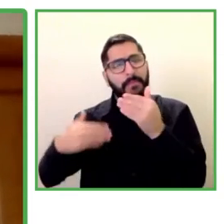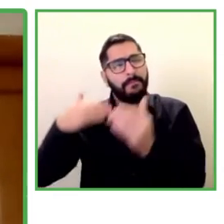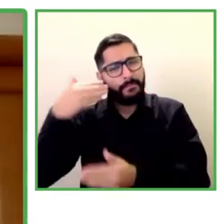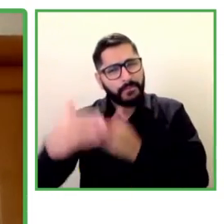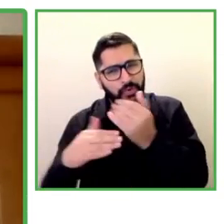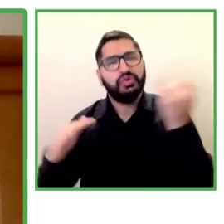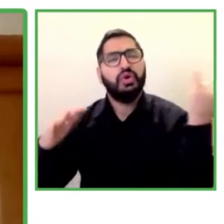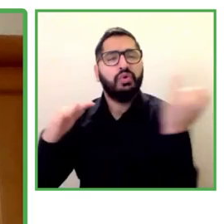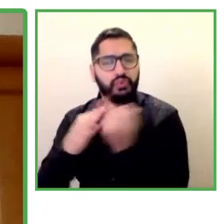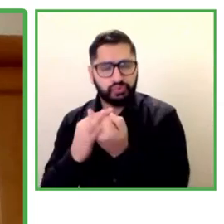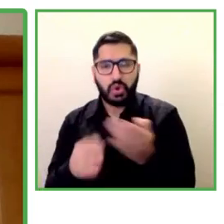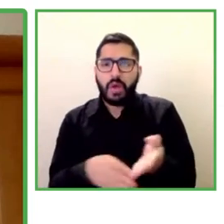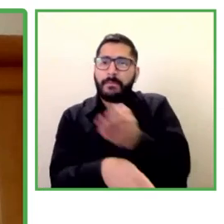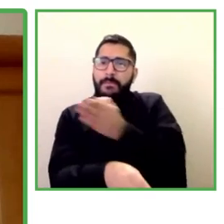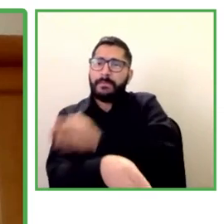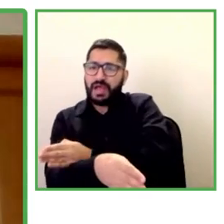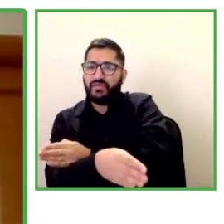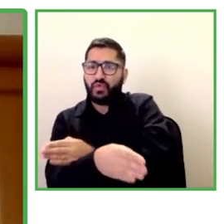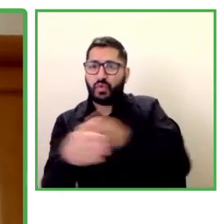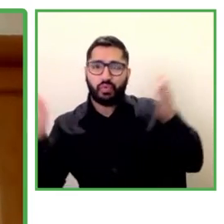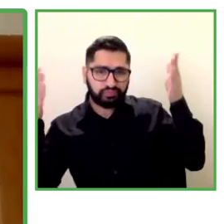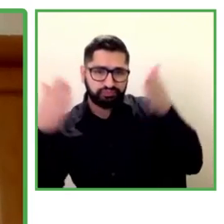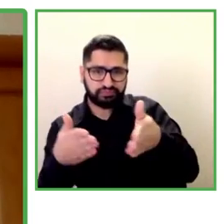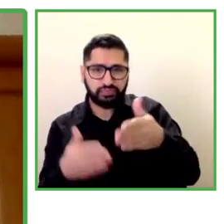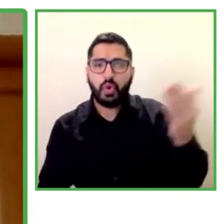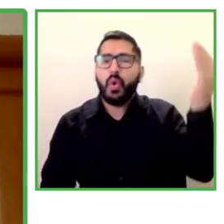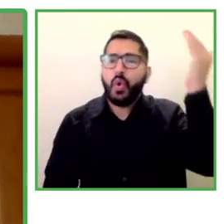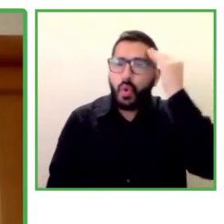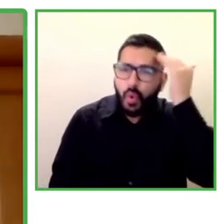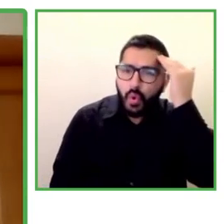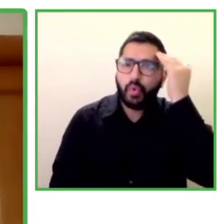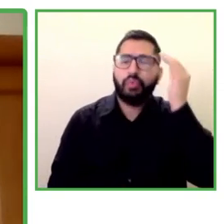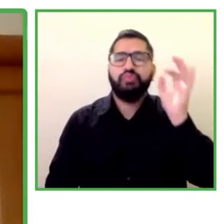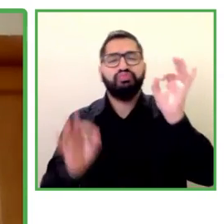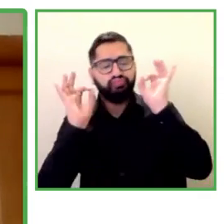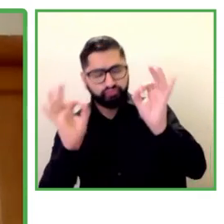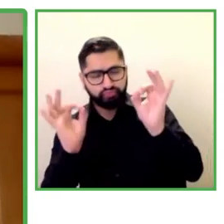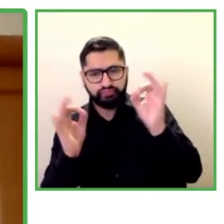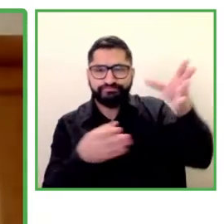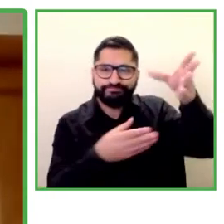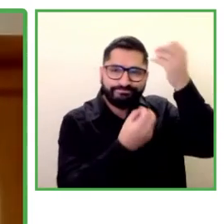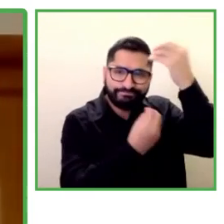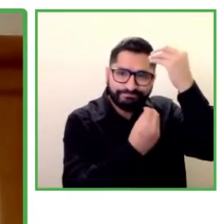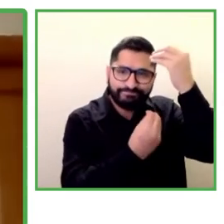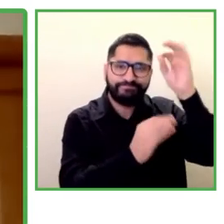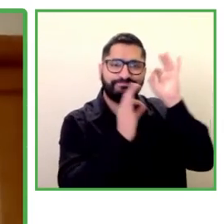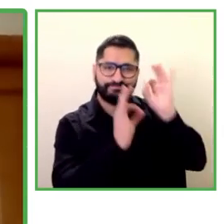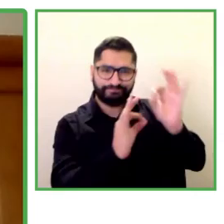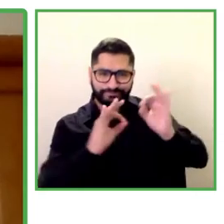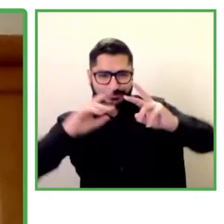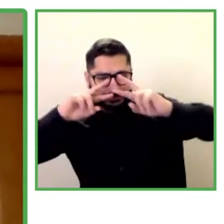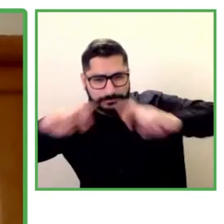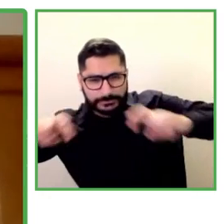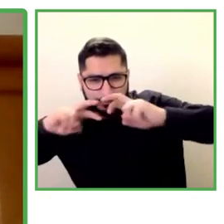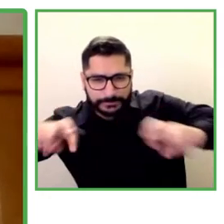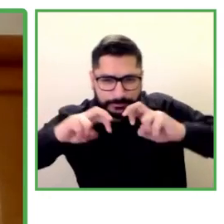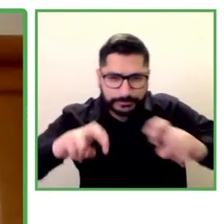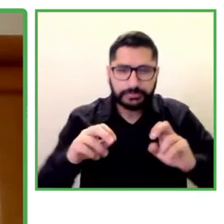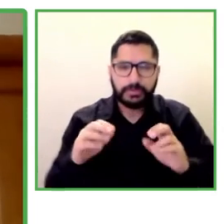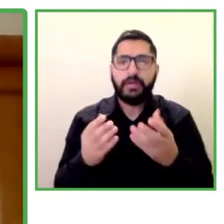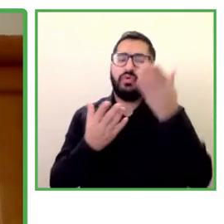inclusion requires certain knowledge. We also have some studies, some research. We also do some